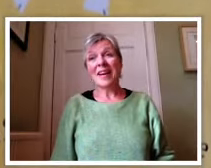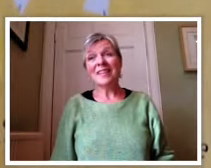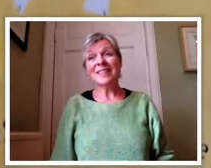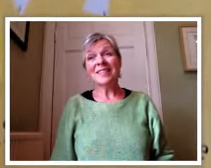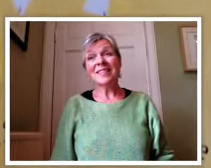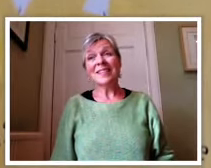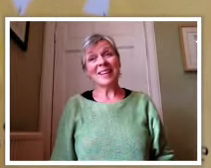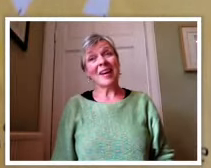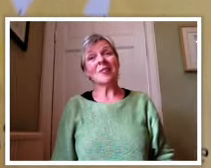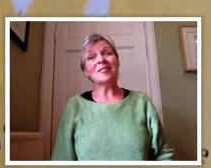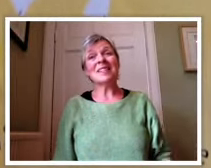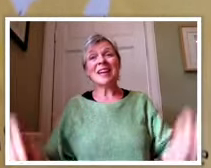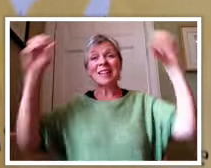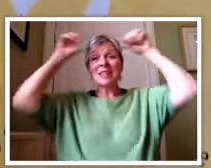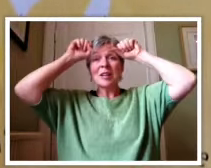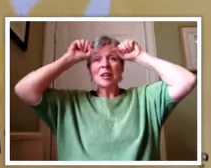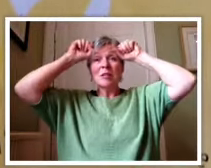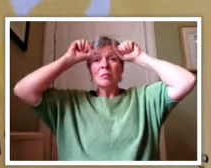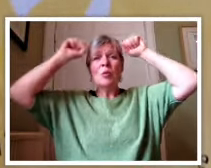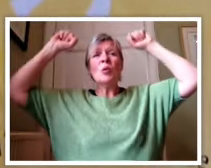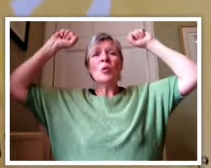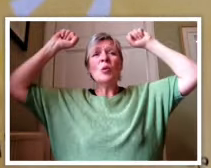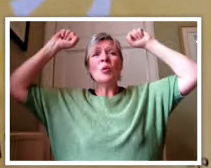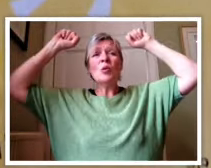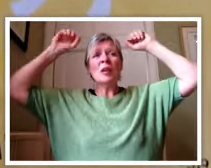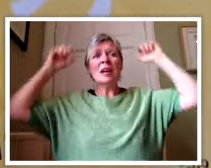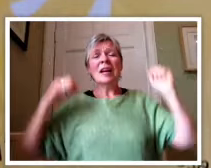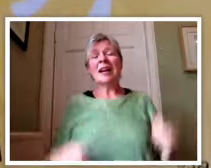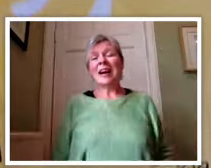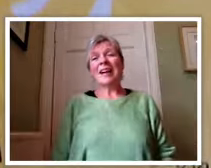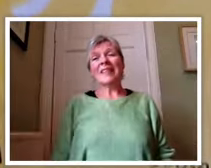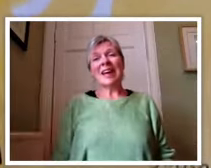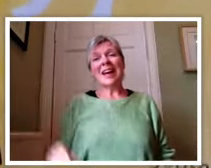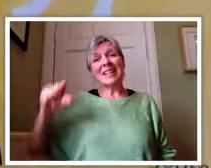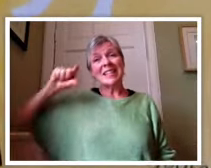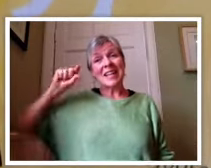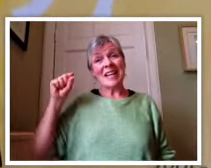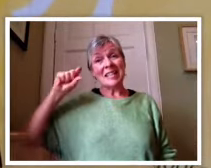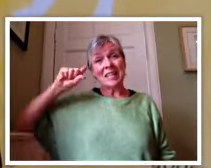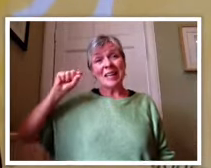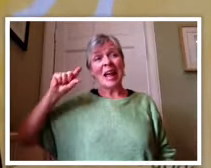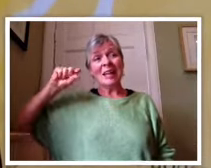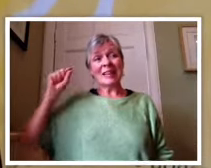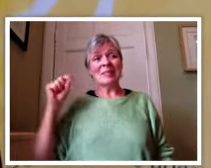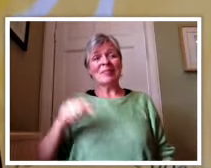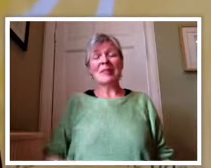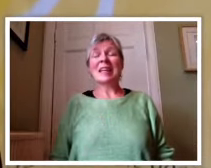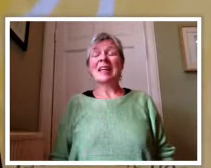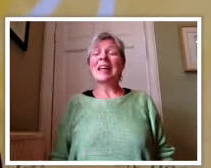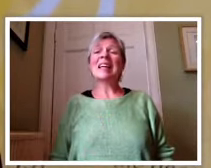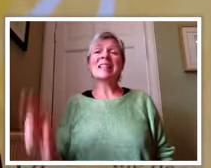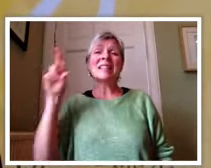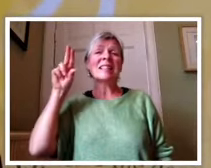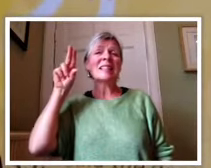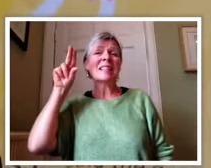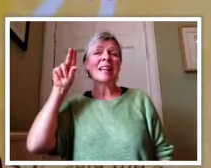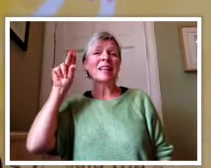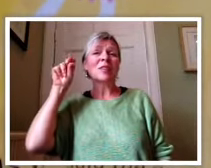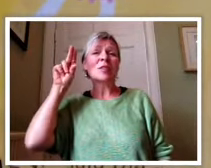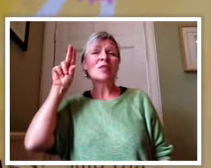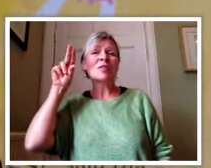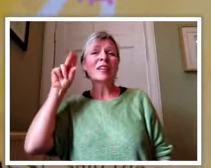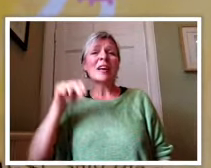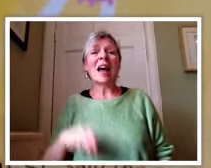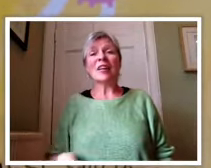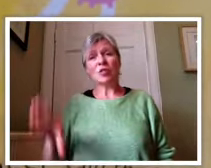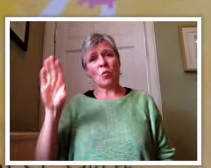Then the cows said, Moo! And the hen said, Cluck! Hiss! Said